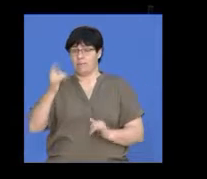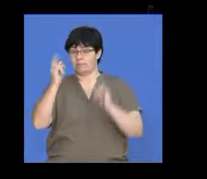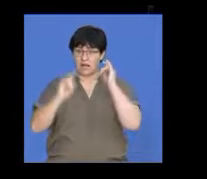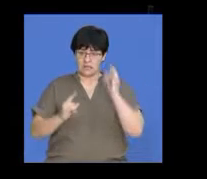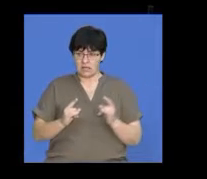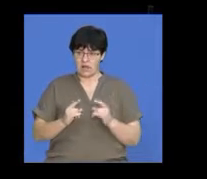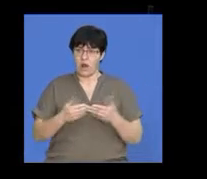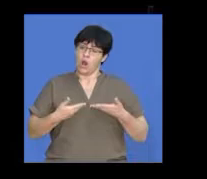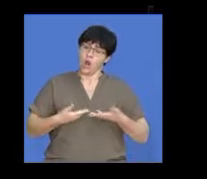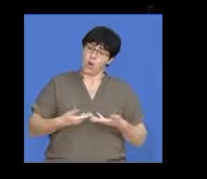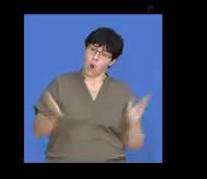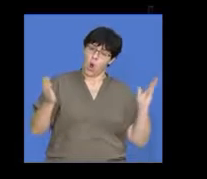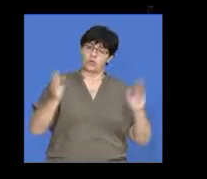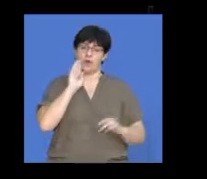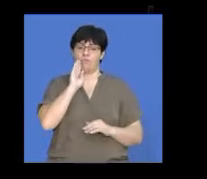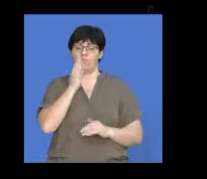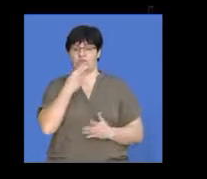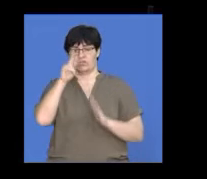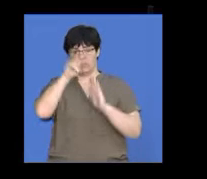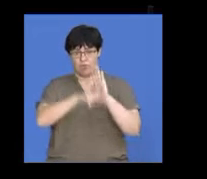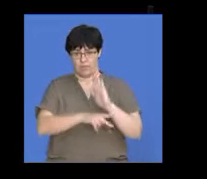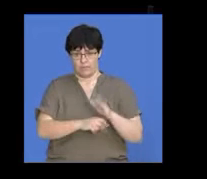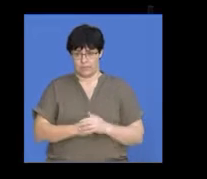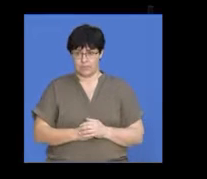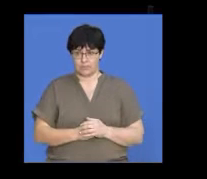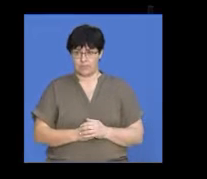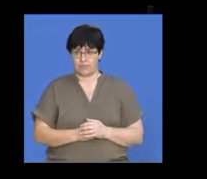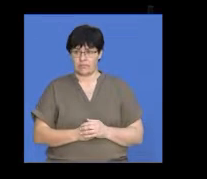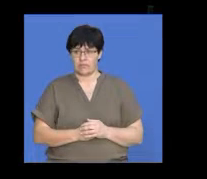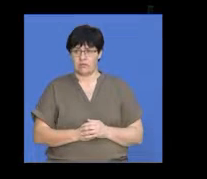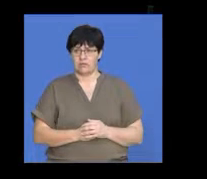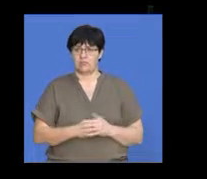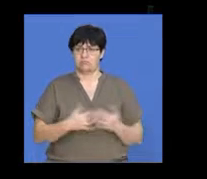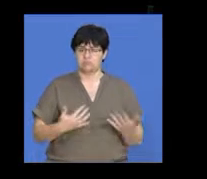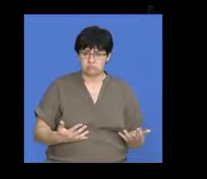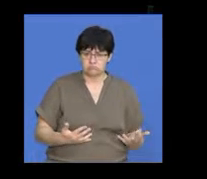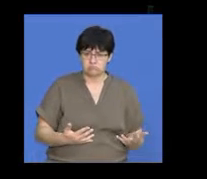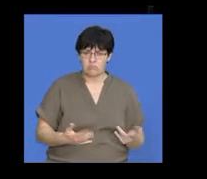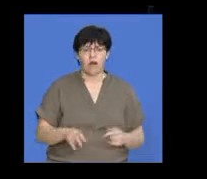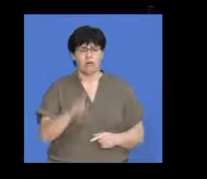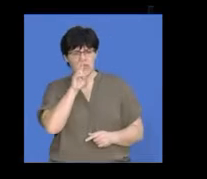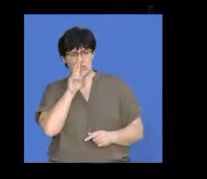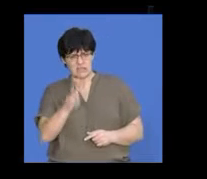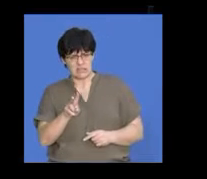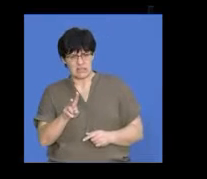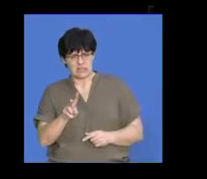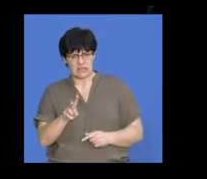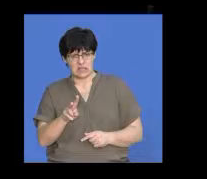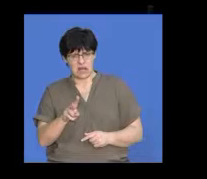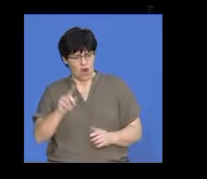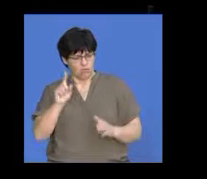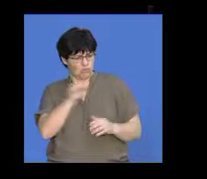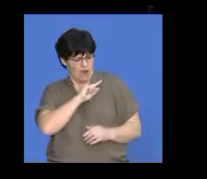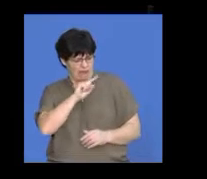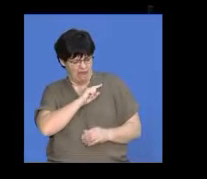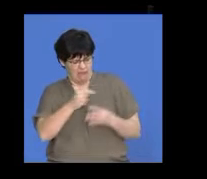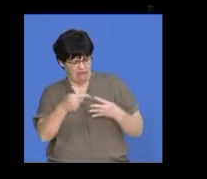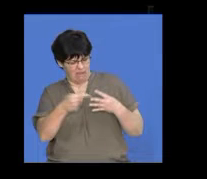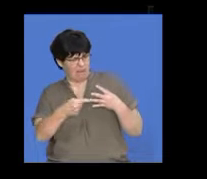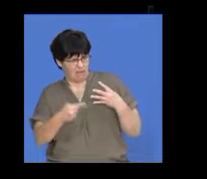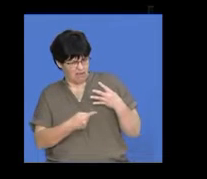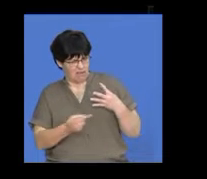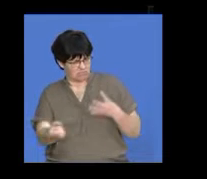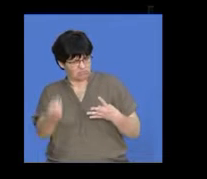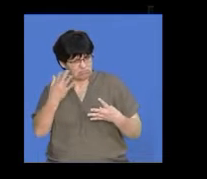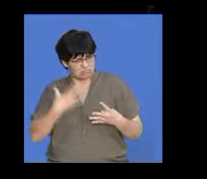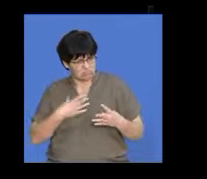program. Now let's look at the source itself to see if it gives us those reasons why